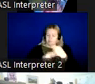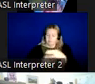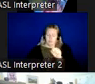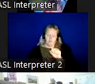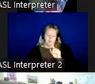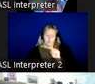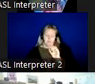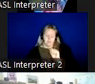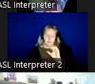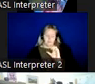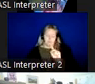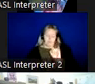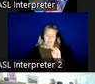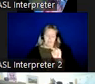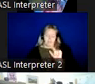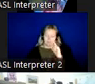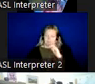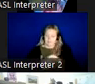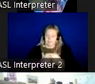displayed in the exhibit,